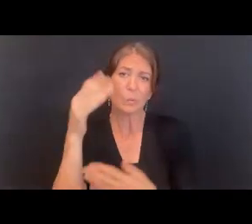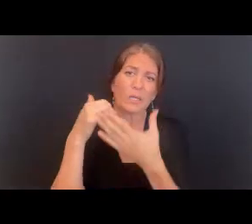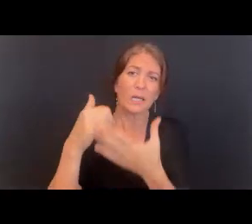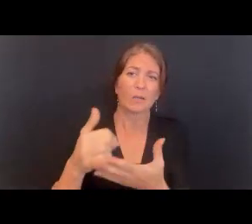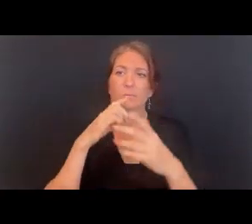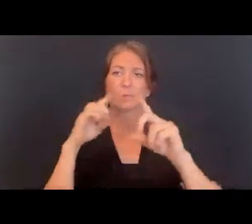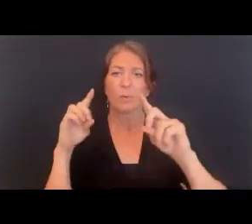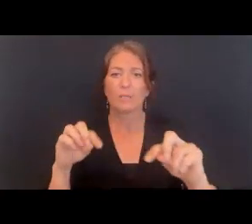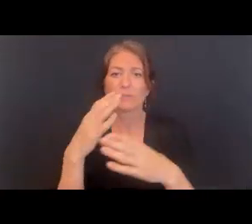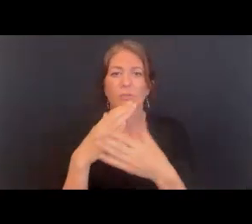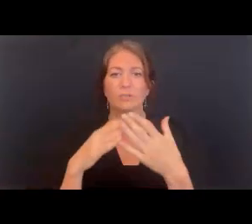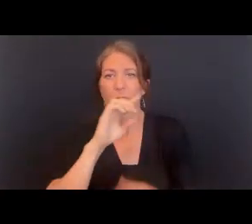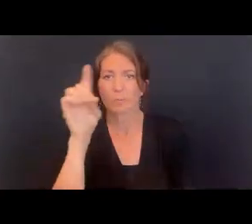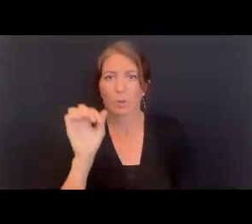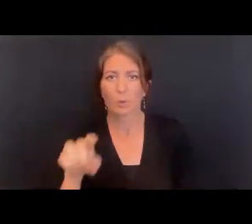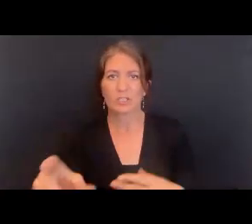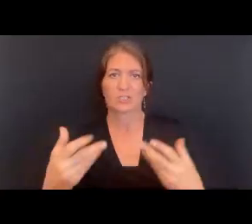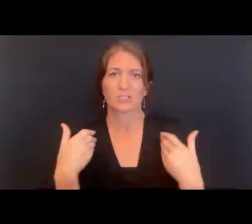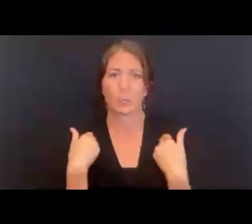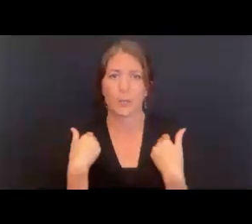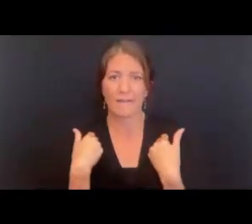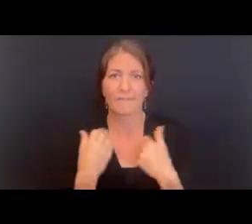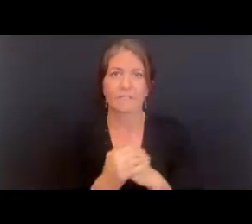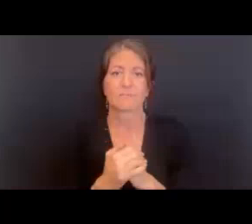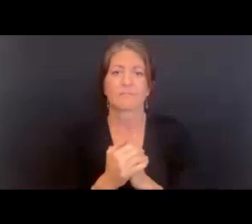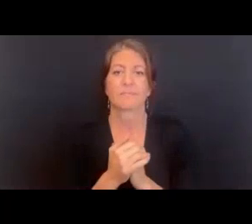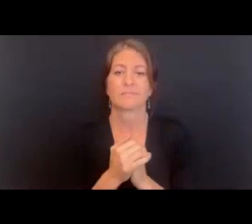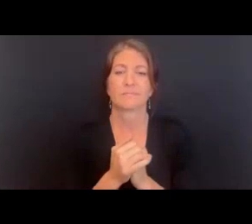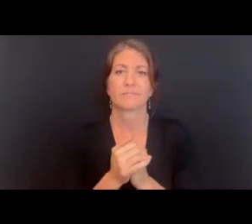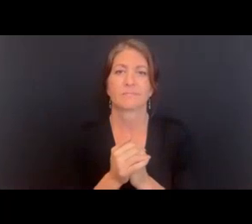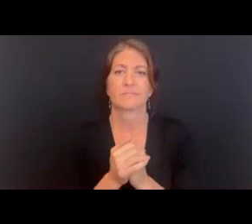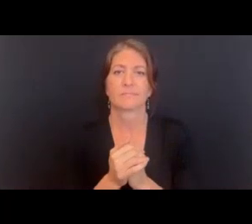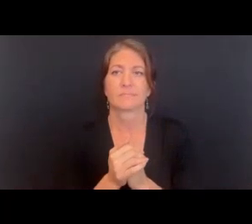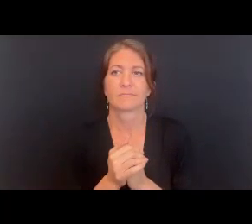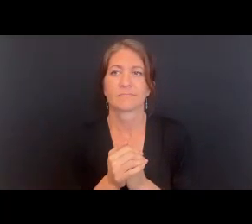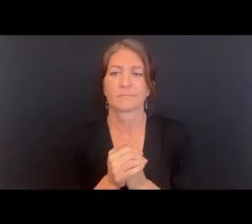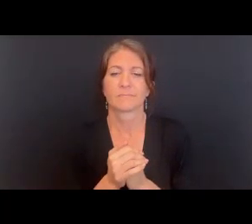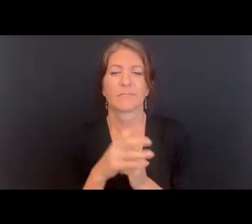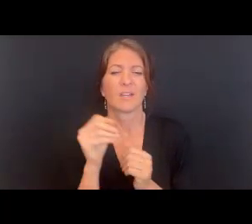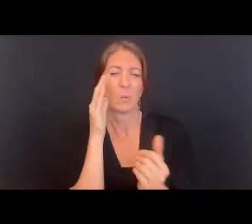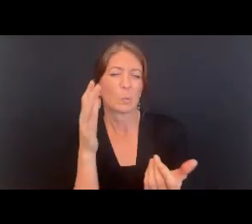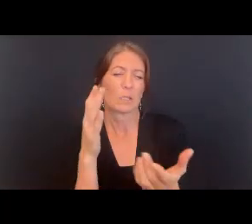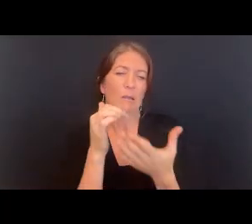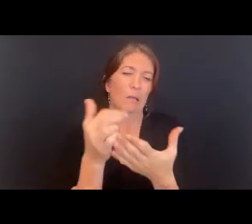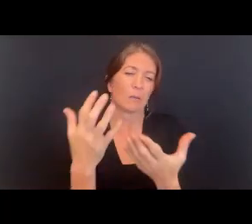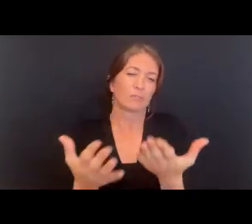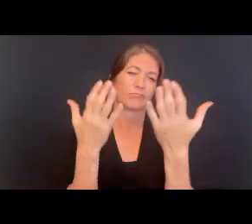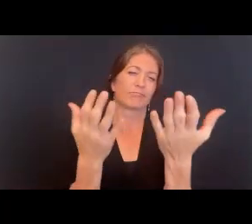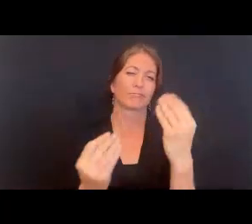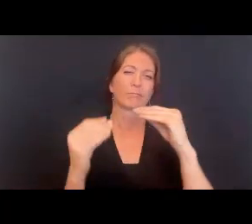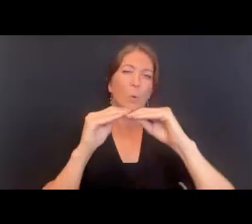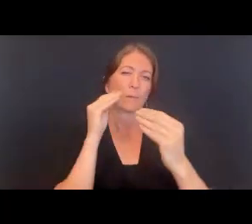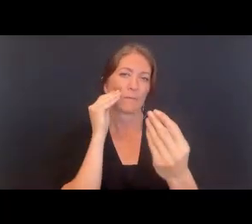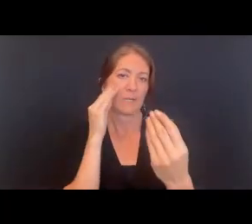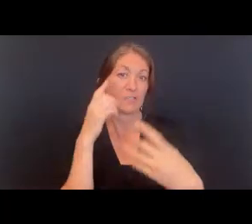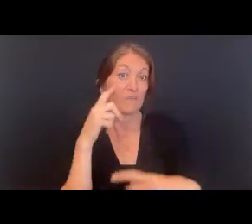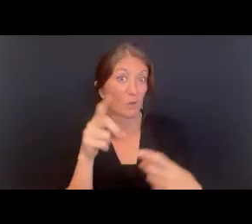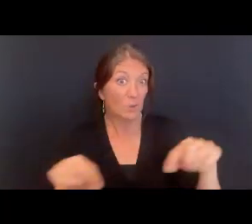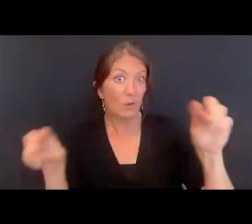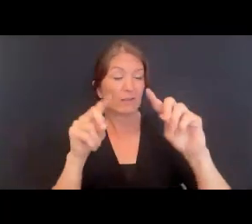had and provides additional information to you all. And with that, I will